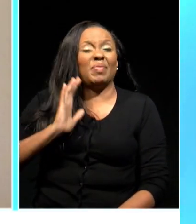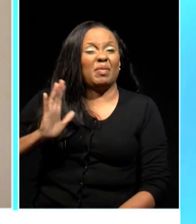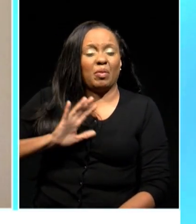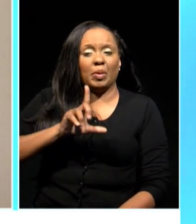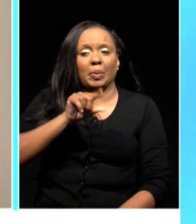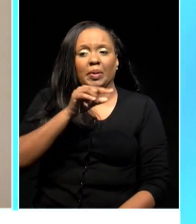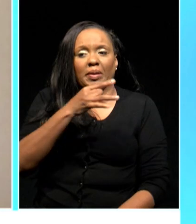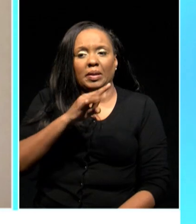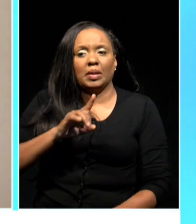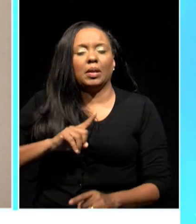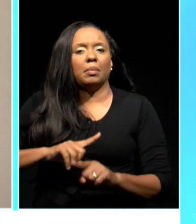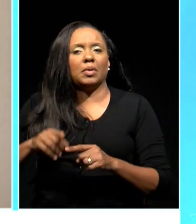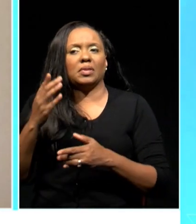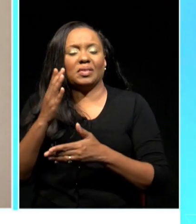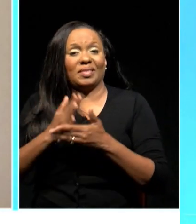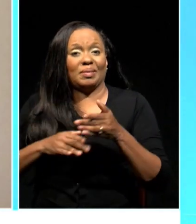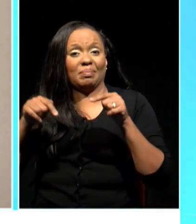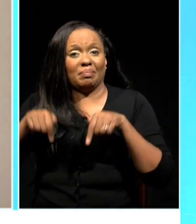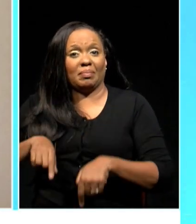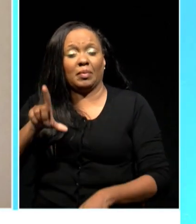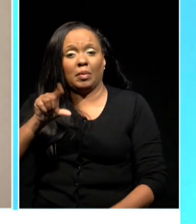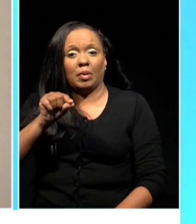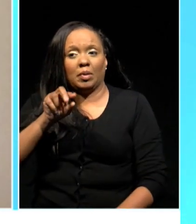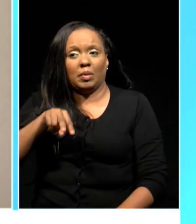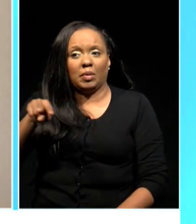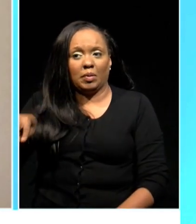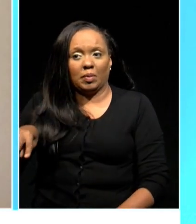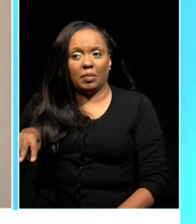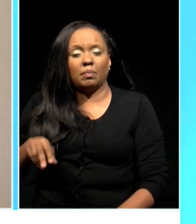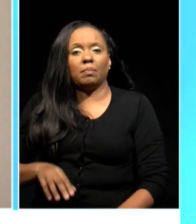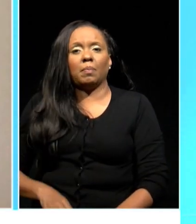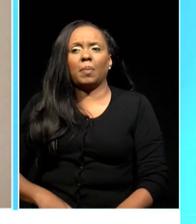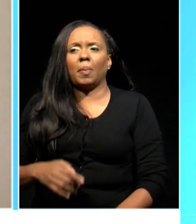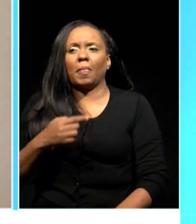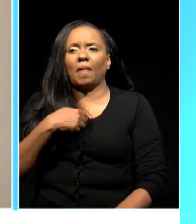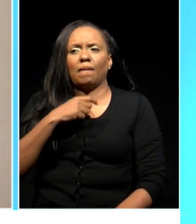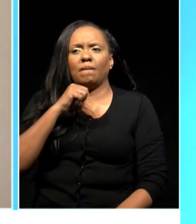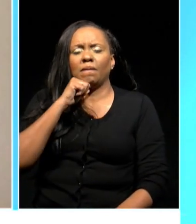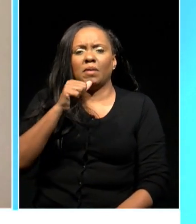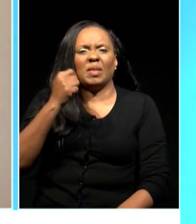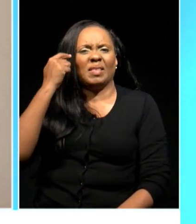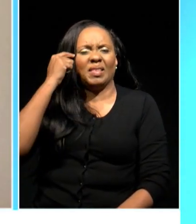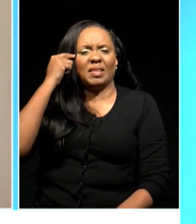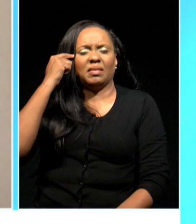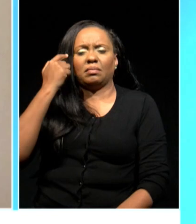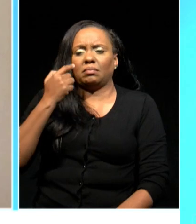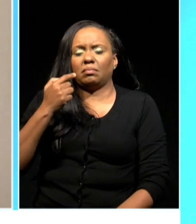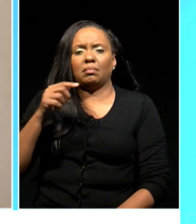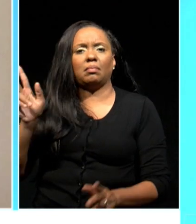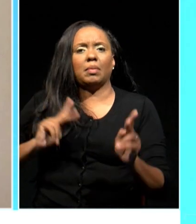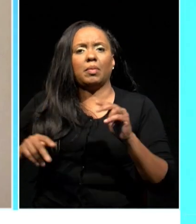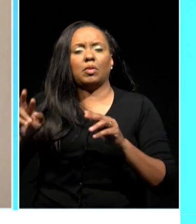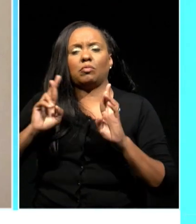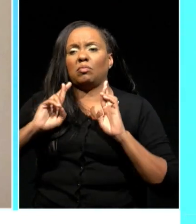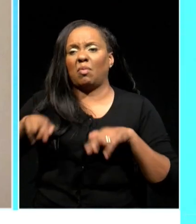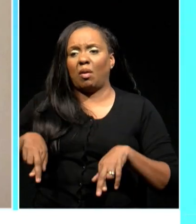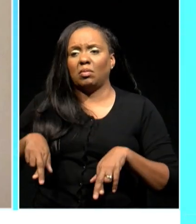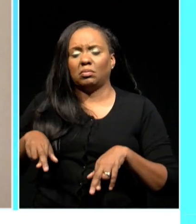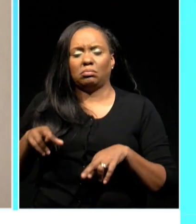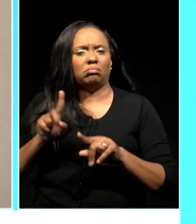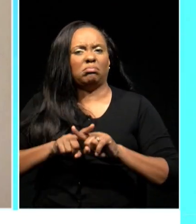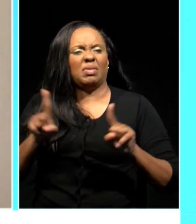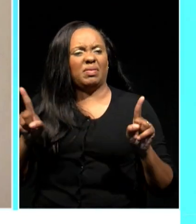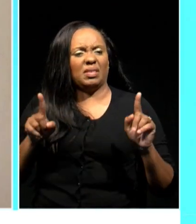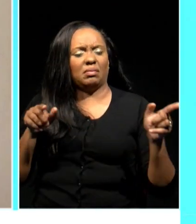of it occurring, but I don't think that the response in 2022 was any more serious than it was in 2020, 2018 rather. I